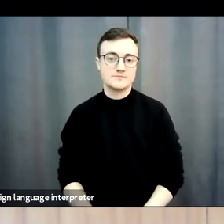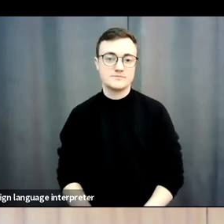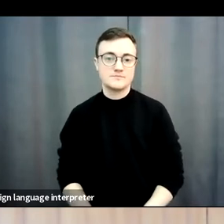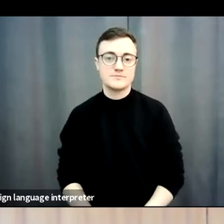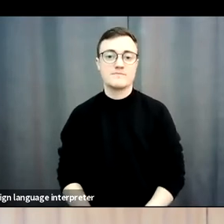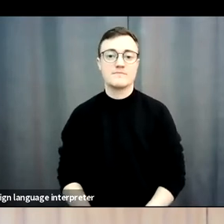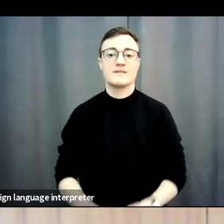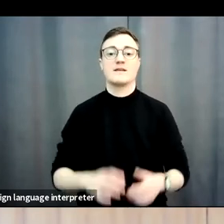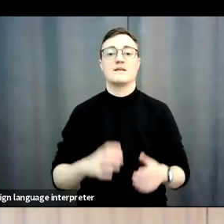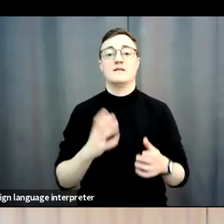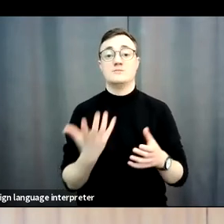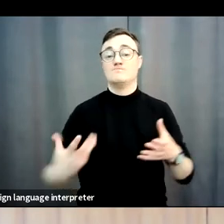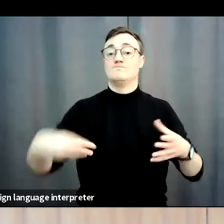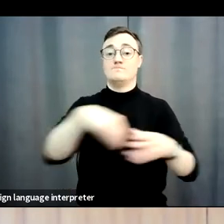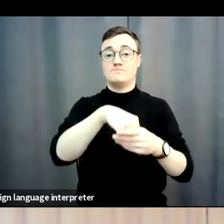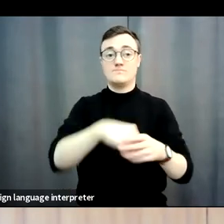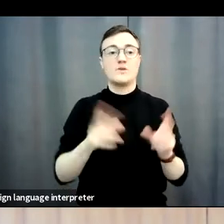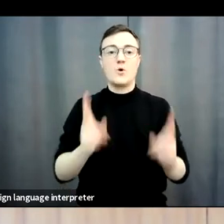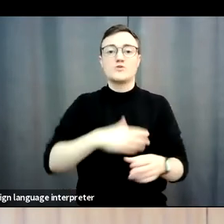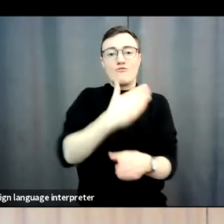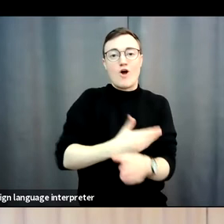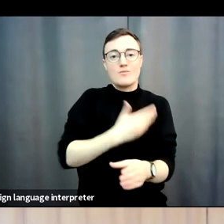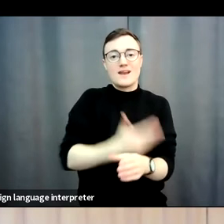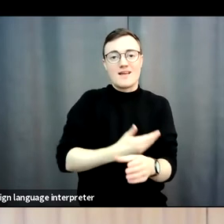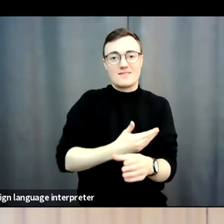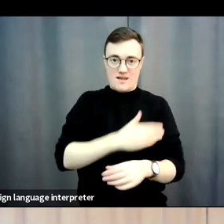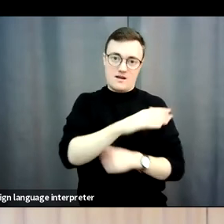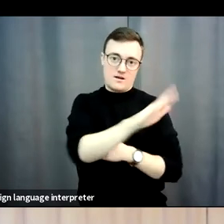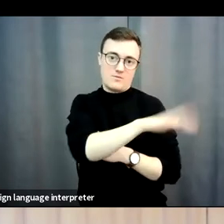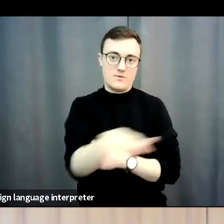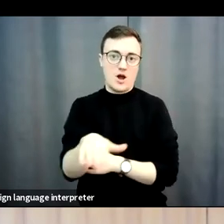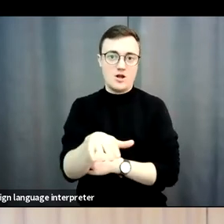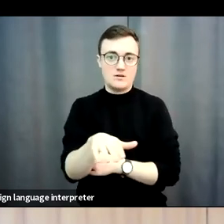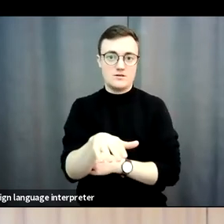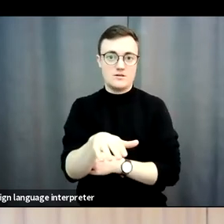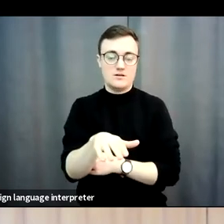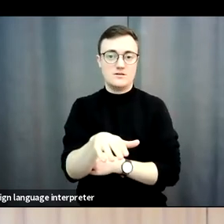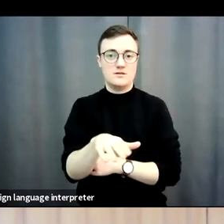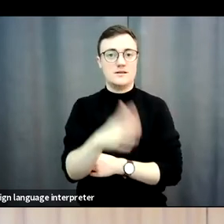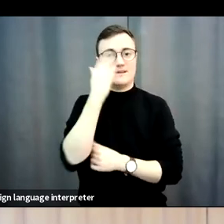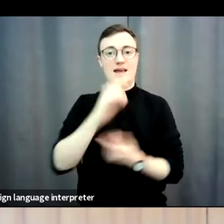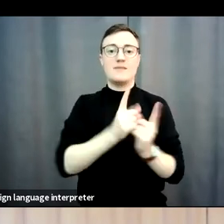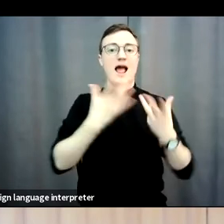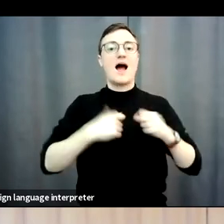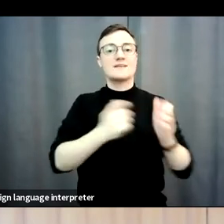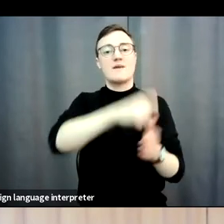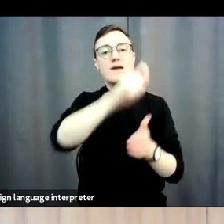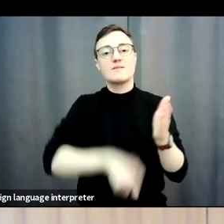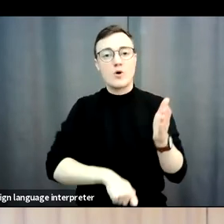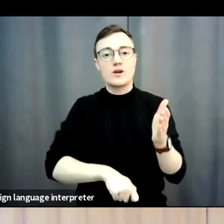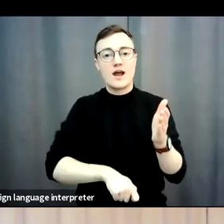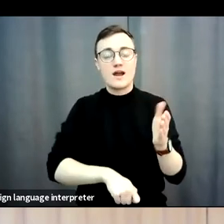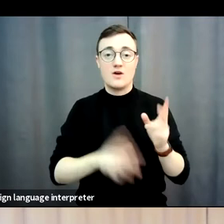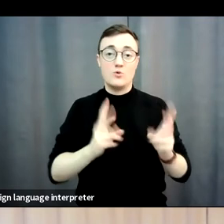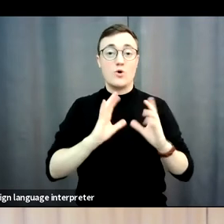Participation also prepares children and youth for active citizenship, and it increases tolerance